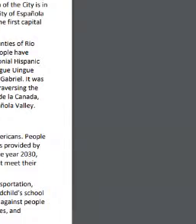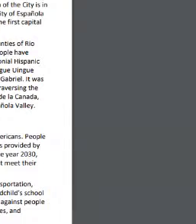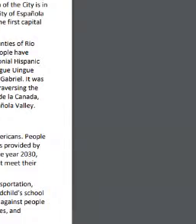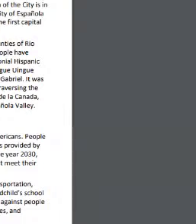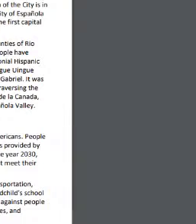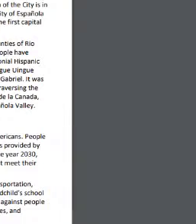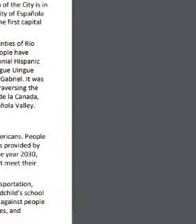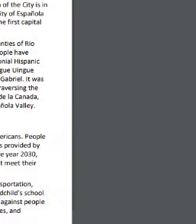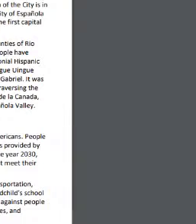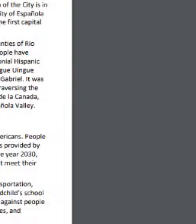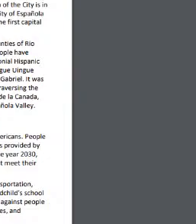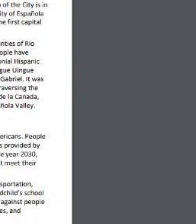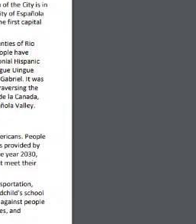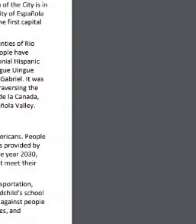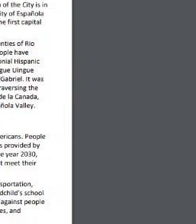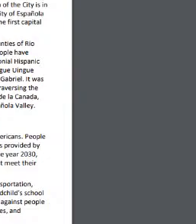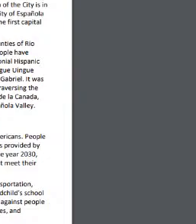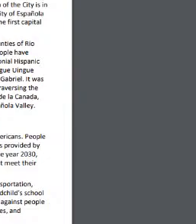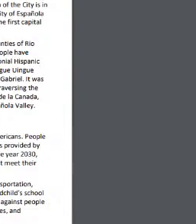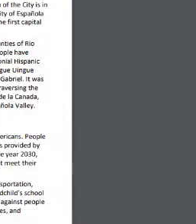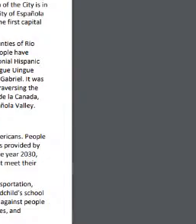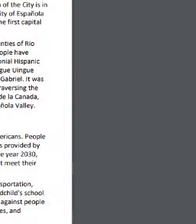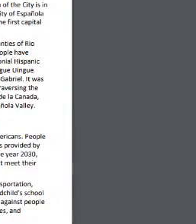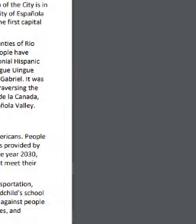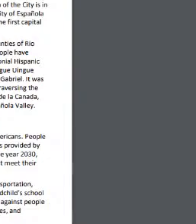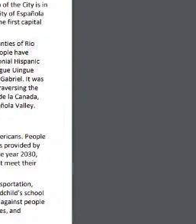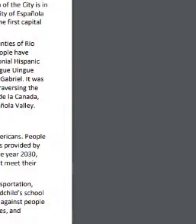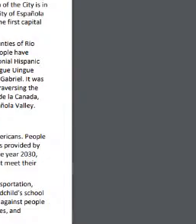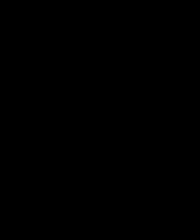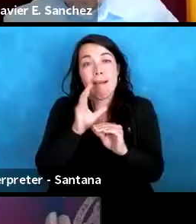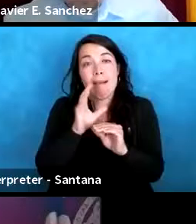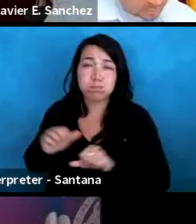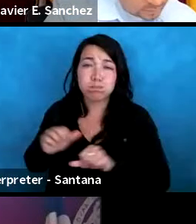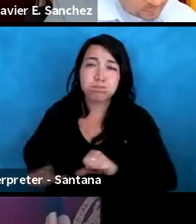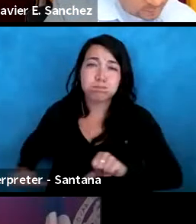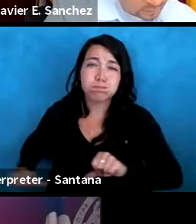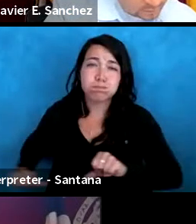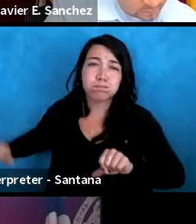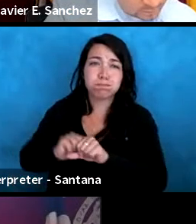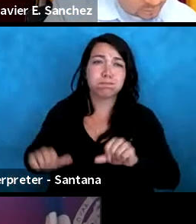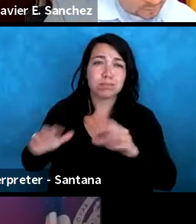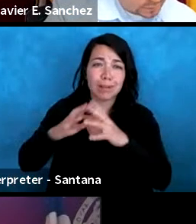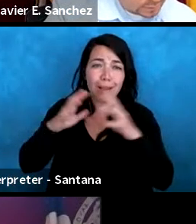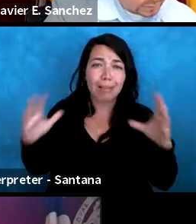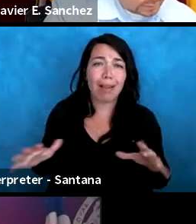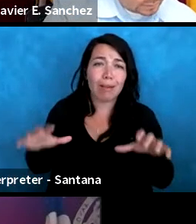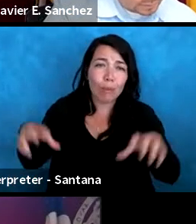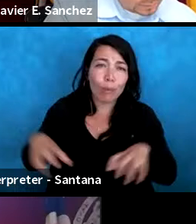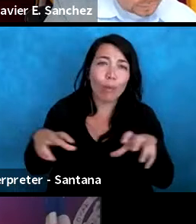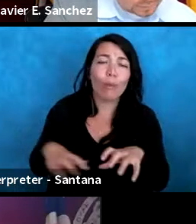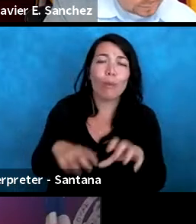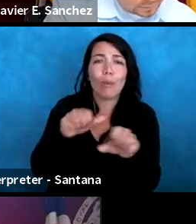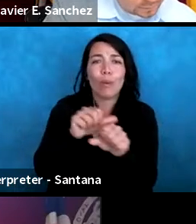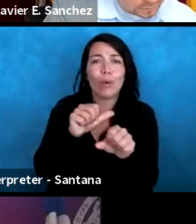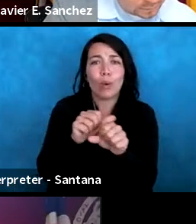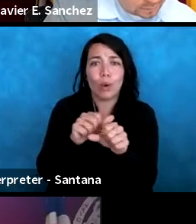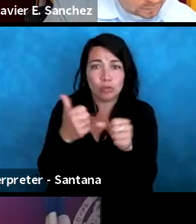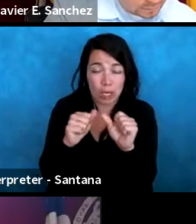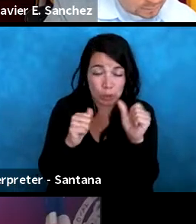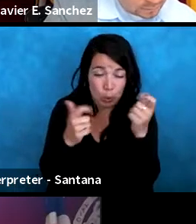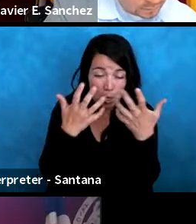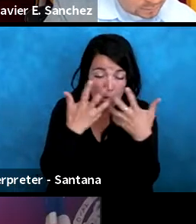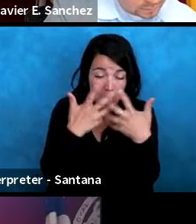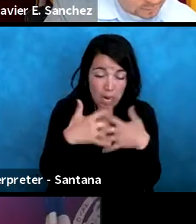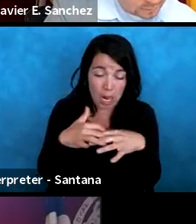and his staff put a lot of effort into this and getting this done. And again, I want to thank you. This opens